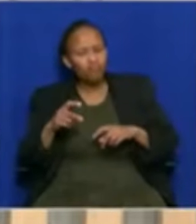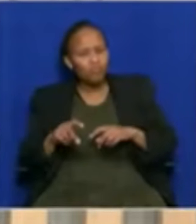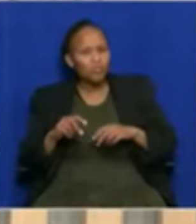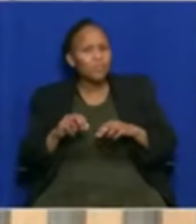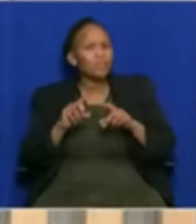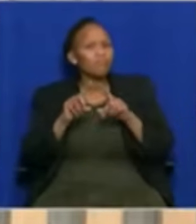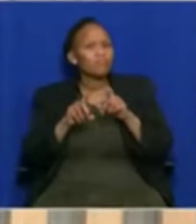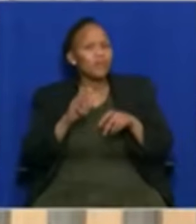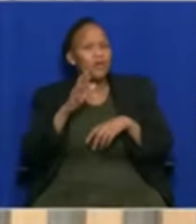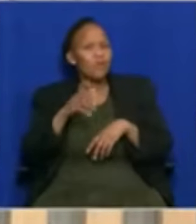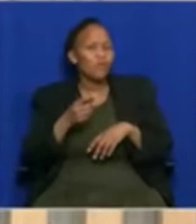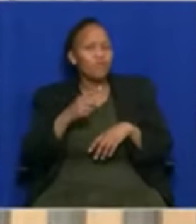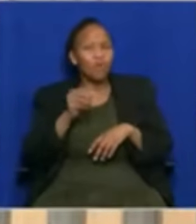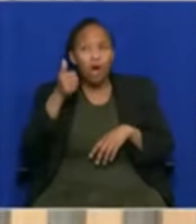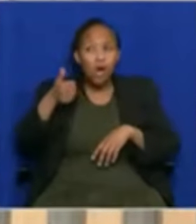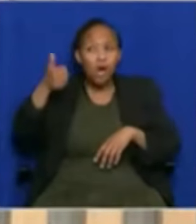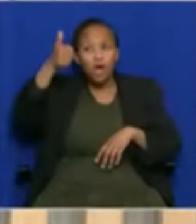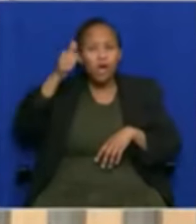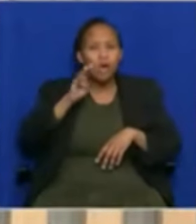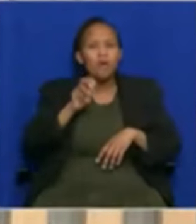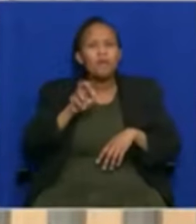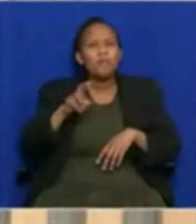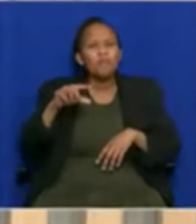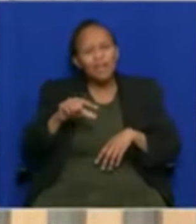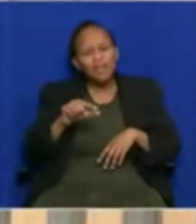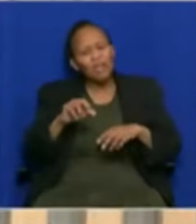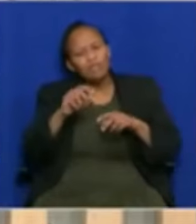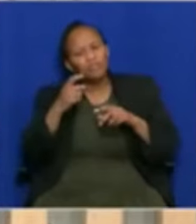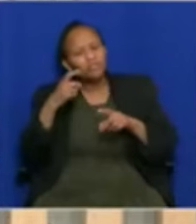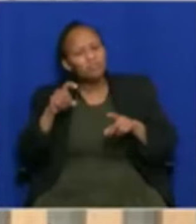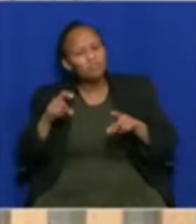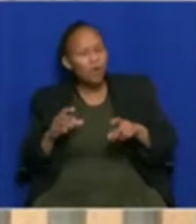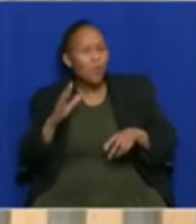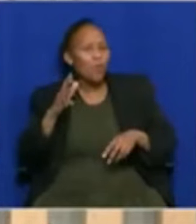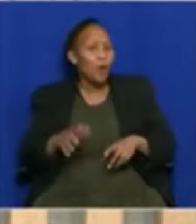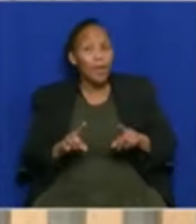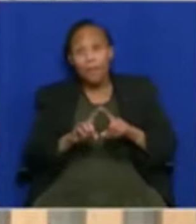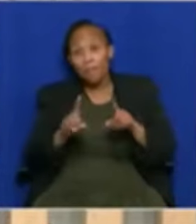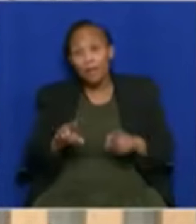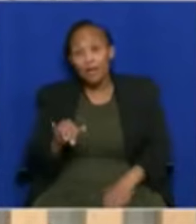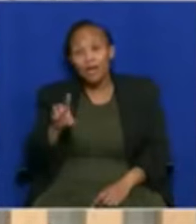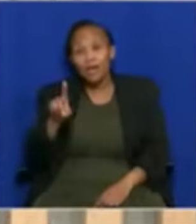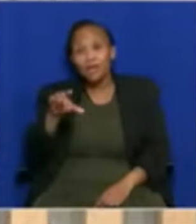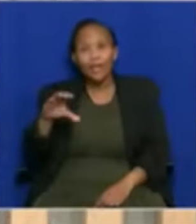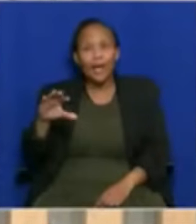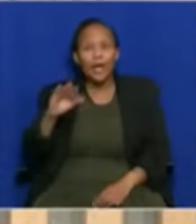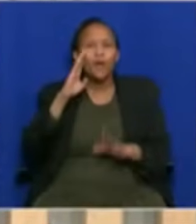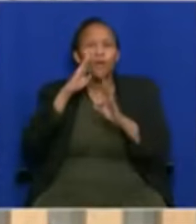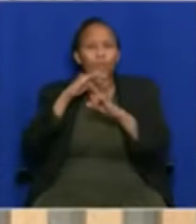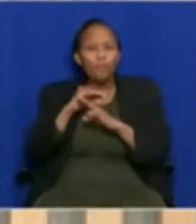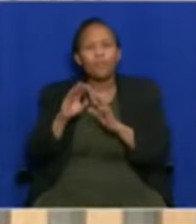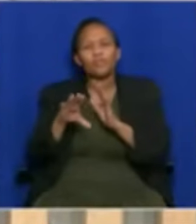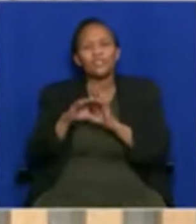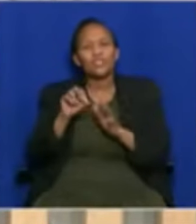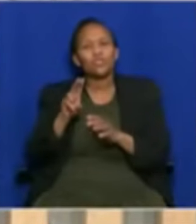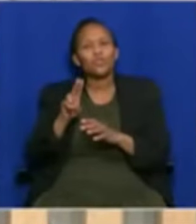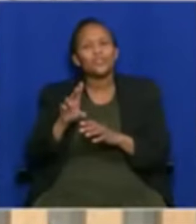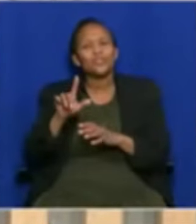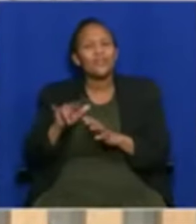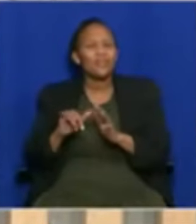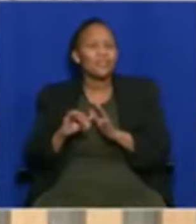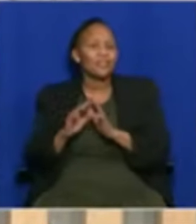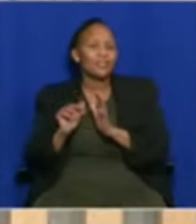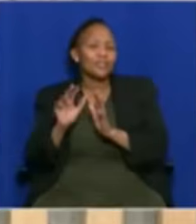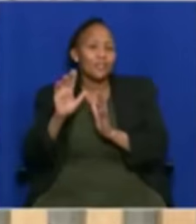here in circumstances where it is lacking in a Section 27 affidavit or it doesn't have a written authorization in terms of